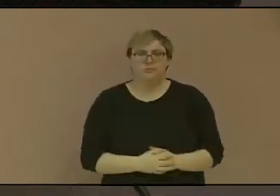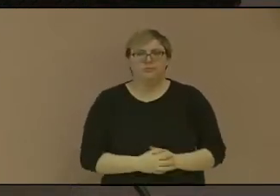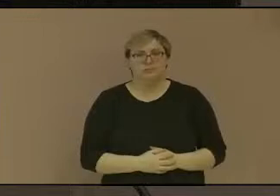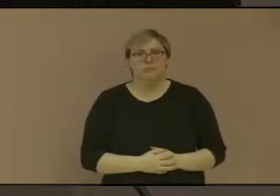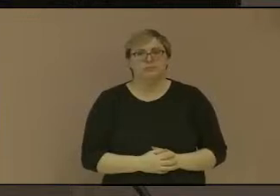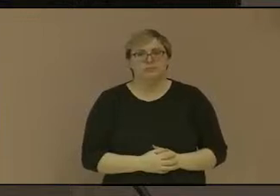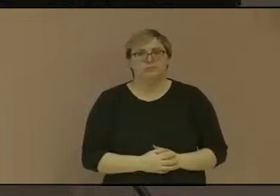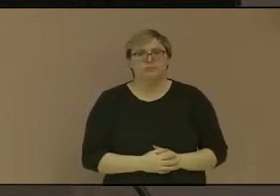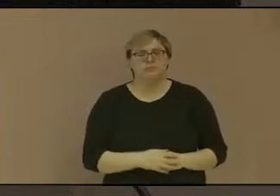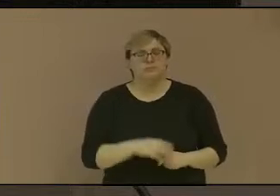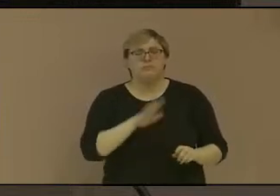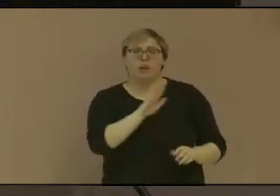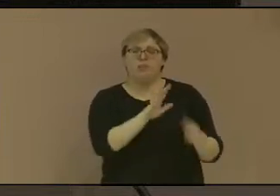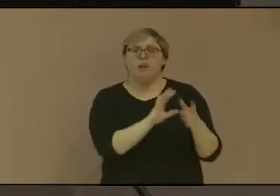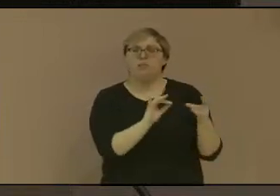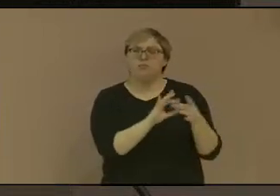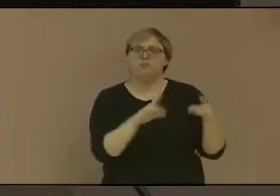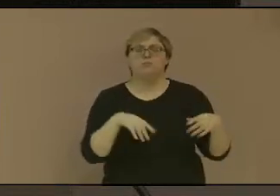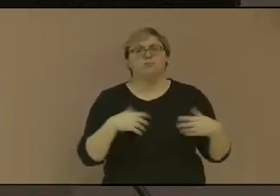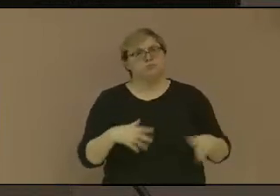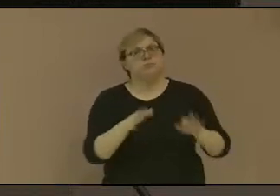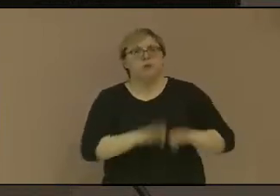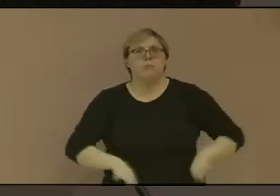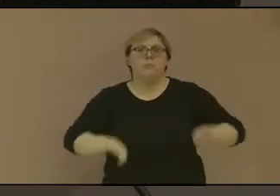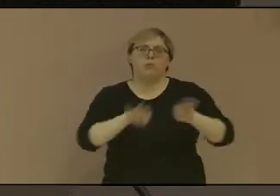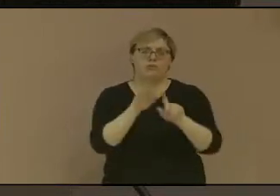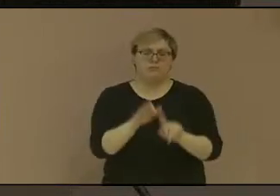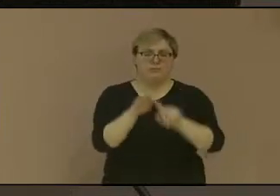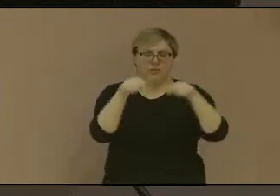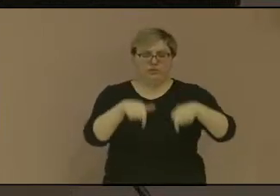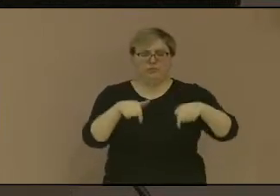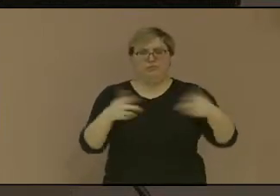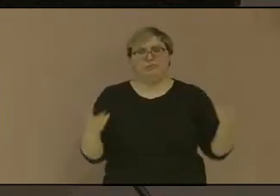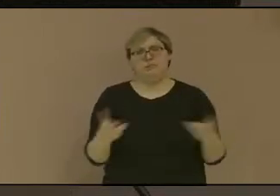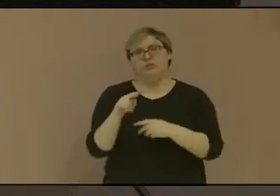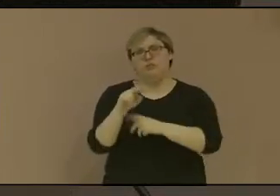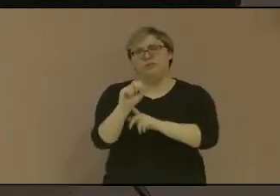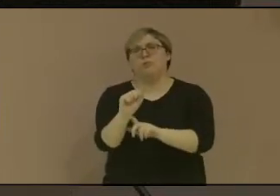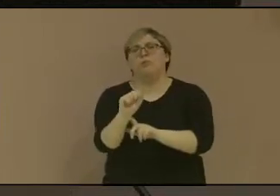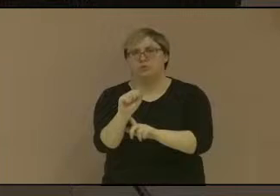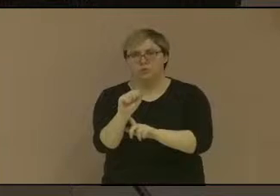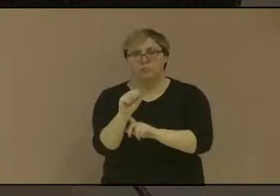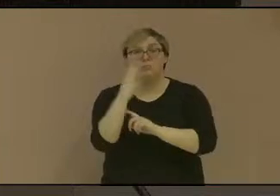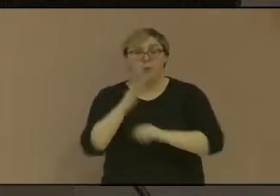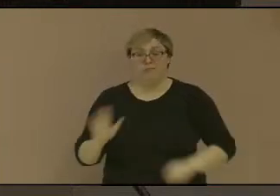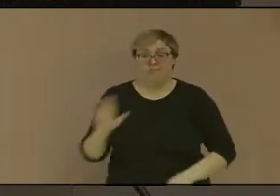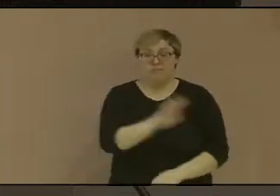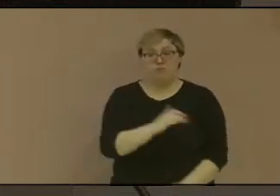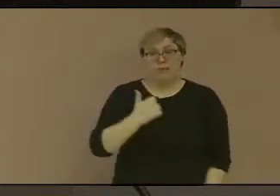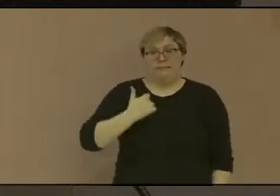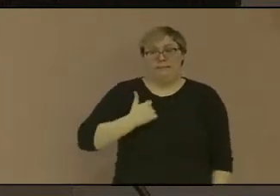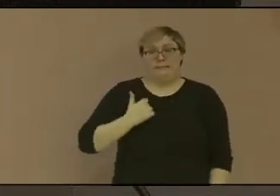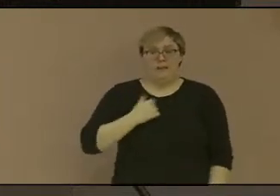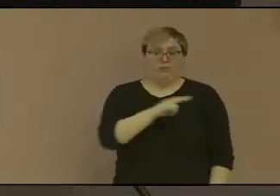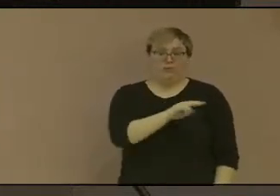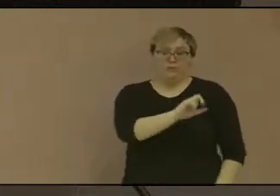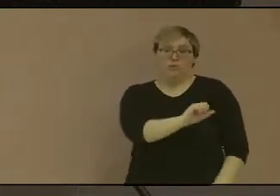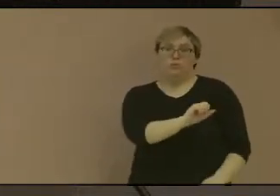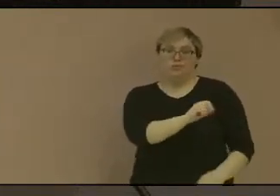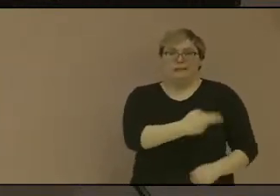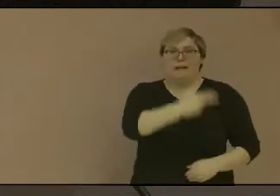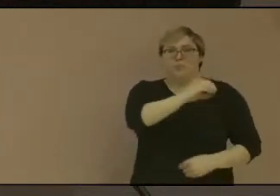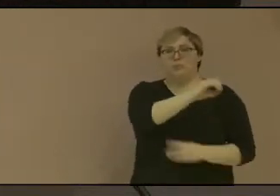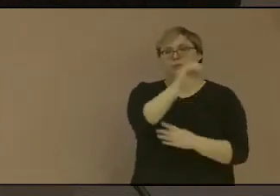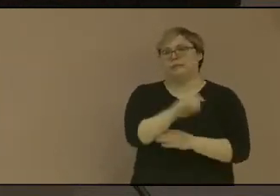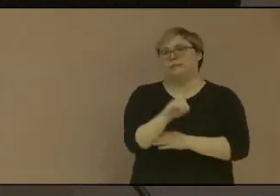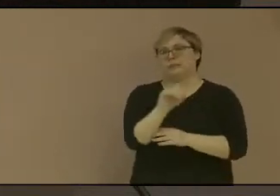disability rate in Canada at 37.9%, according to the 2022 Canadian Survey on Disability.